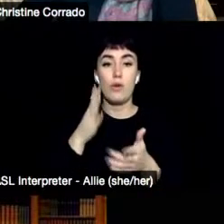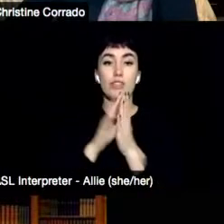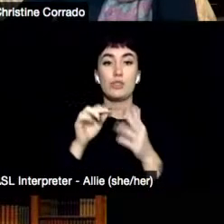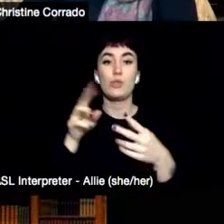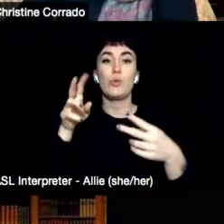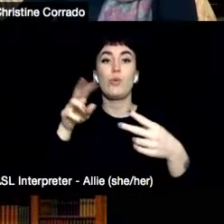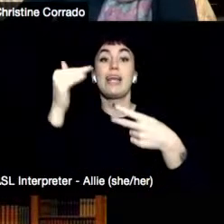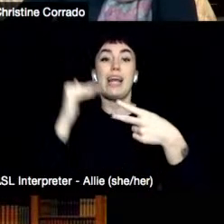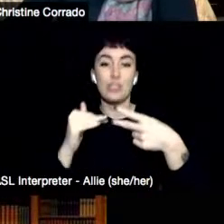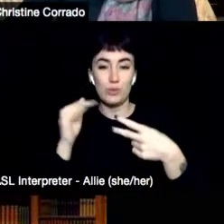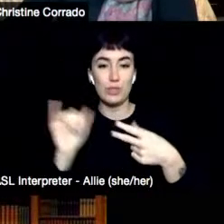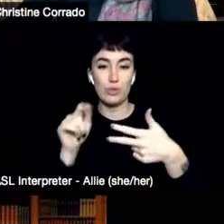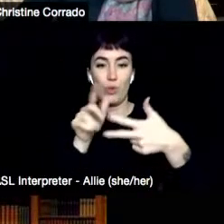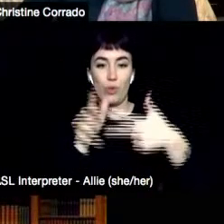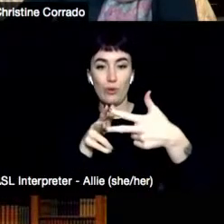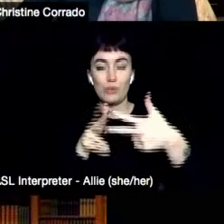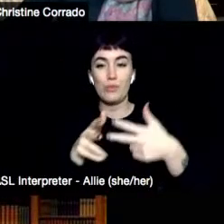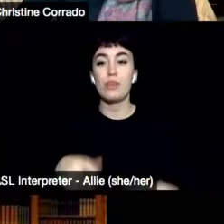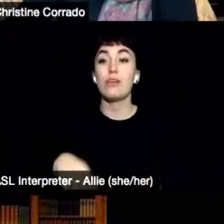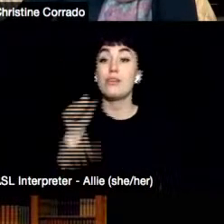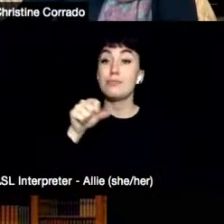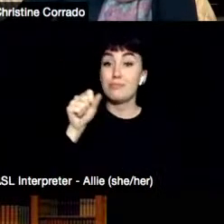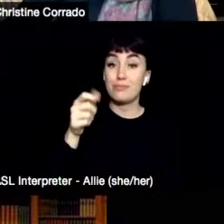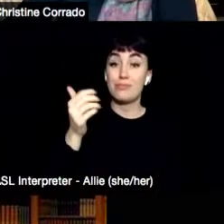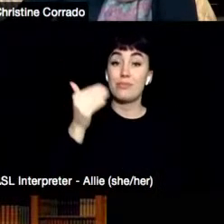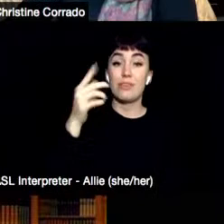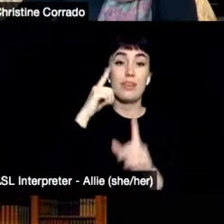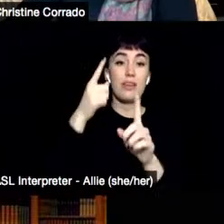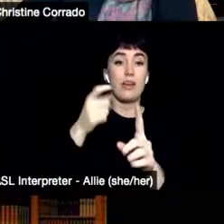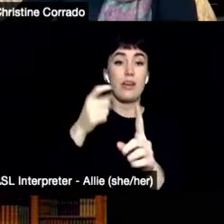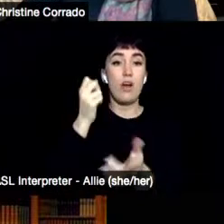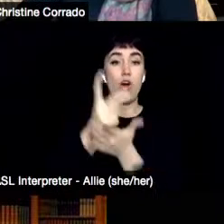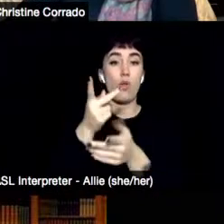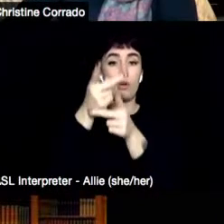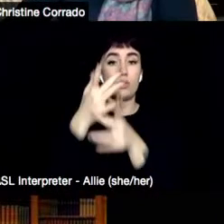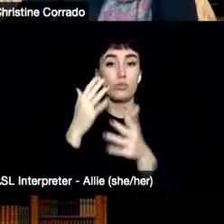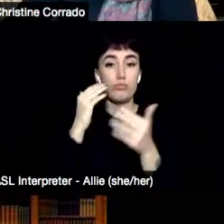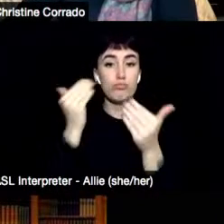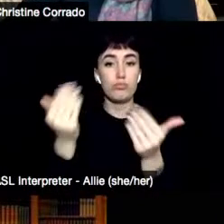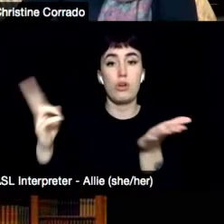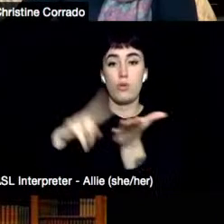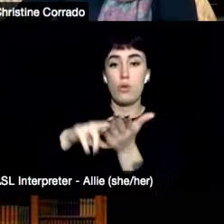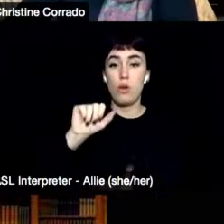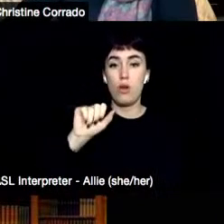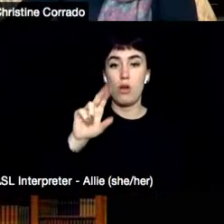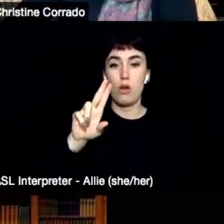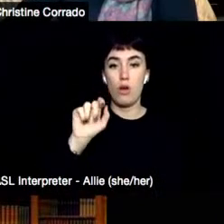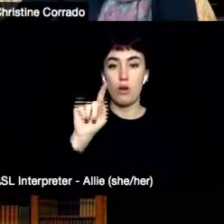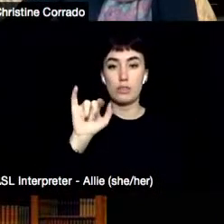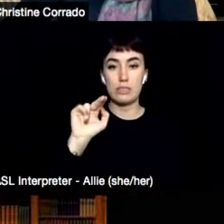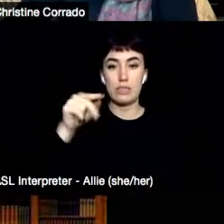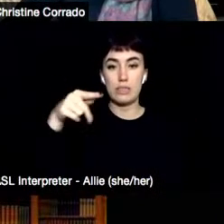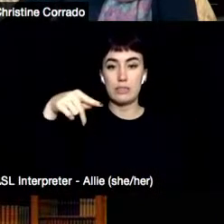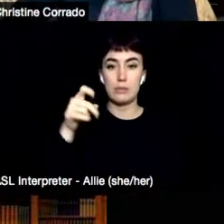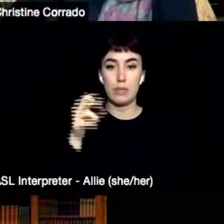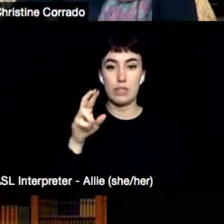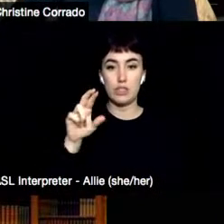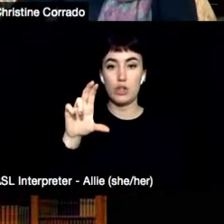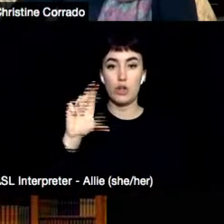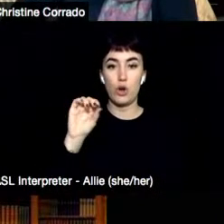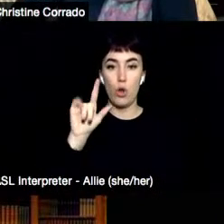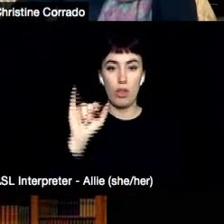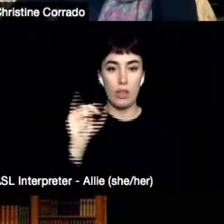that too. Yes, Bill. The next item is to authorize the supervisor to execute a contract with Austin Spencer Collision for the